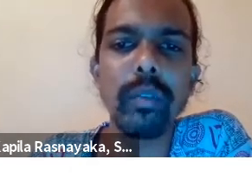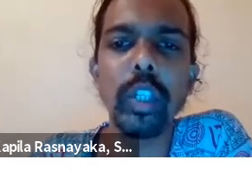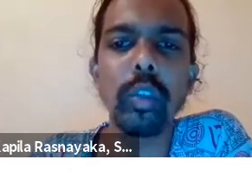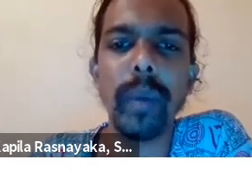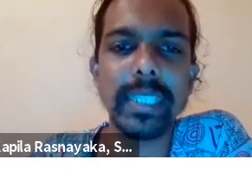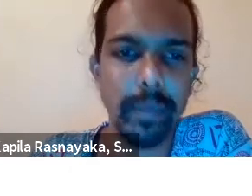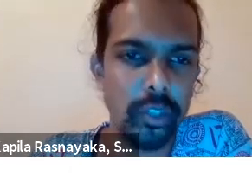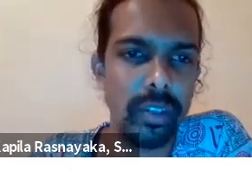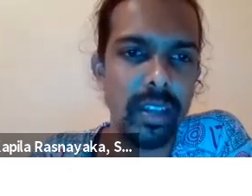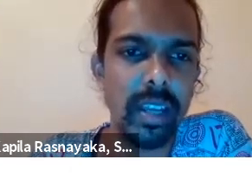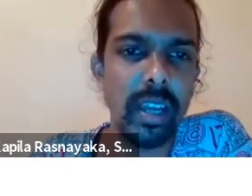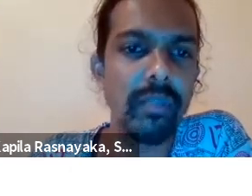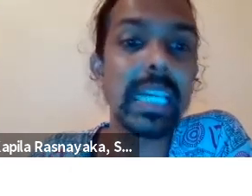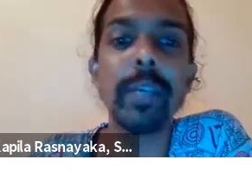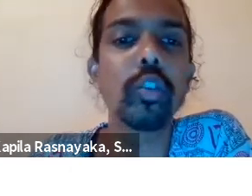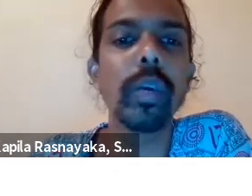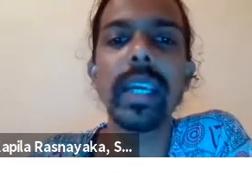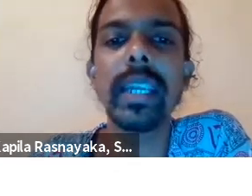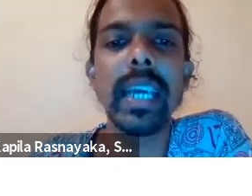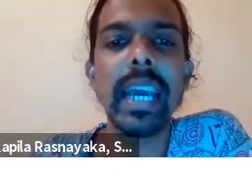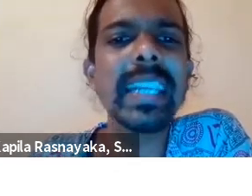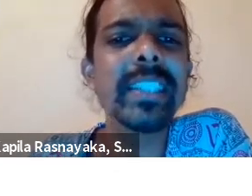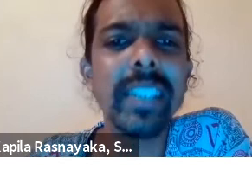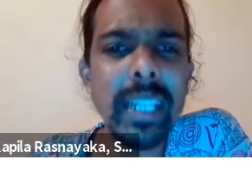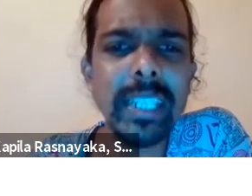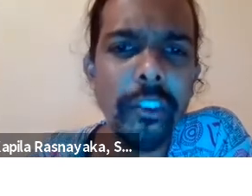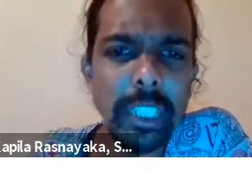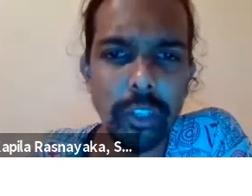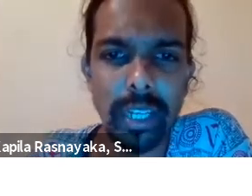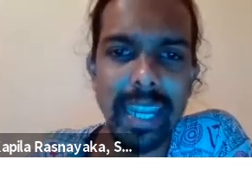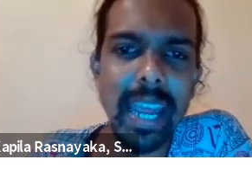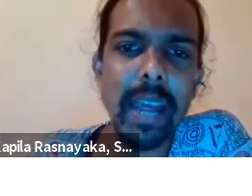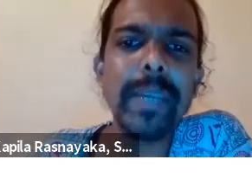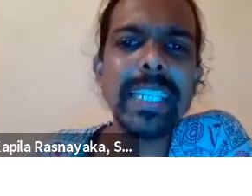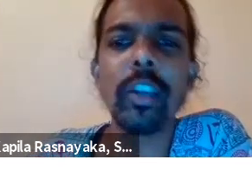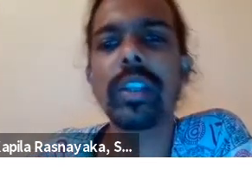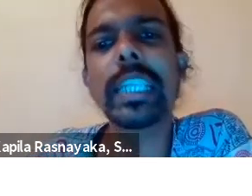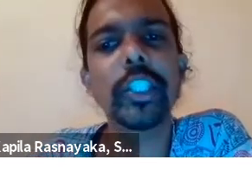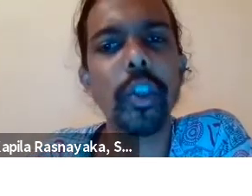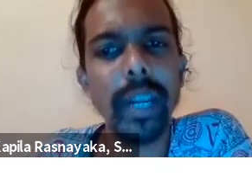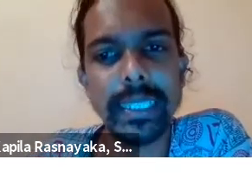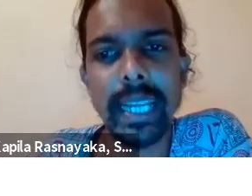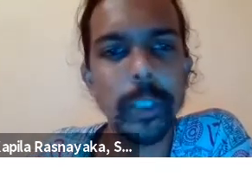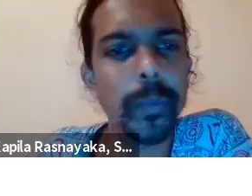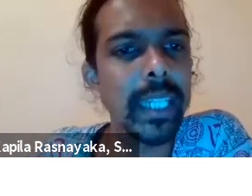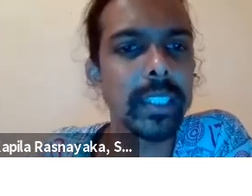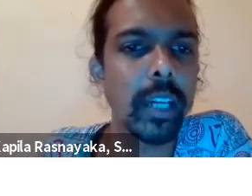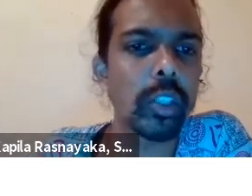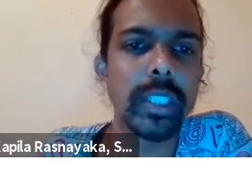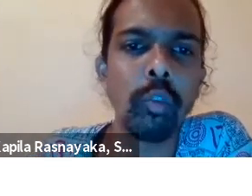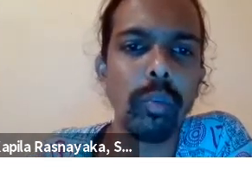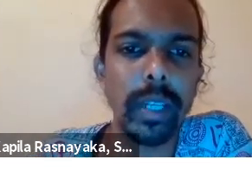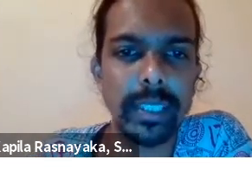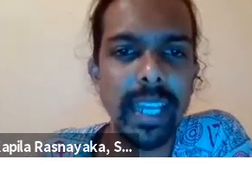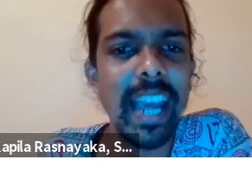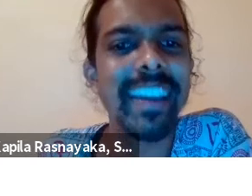advance meaningful youth participation. We commit to working intergenerationally building on the histories and expertise